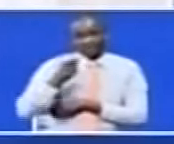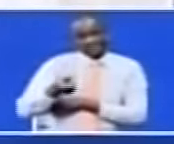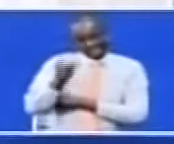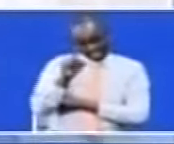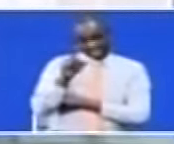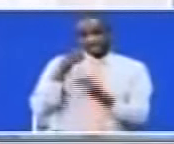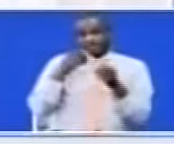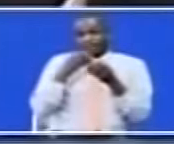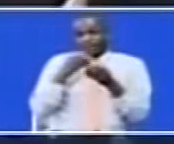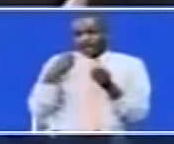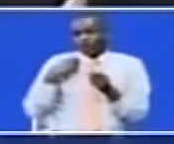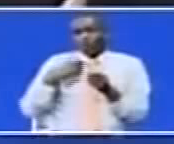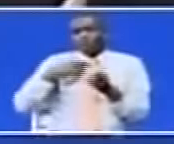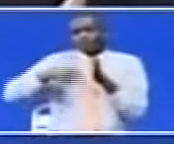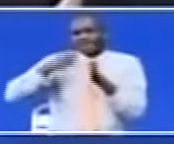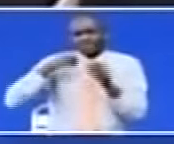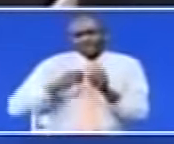increased production,